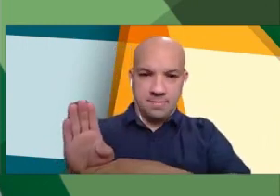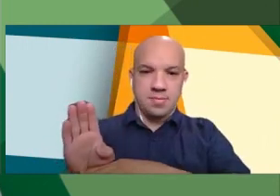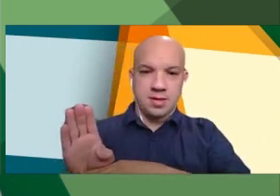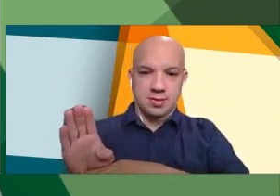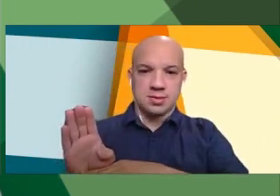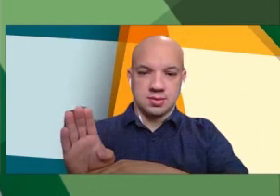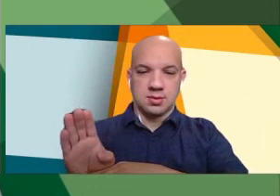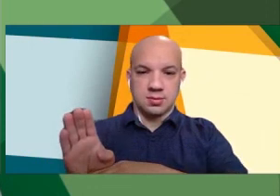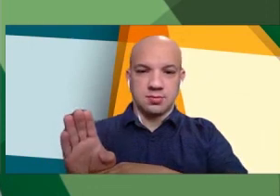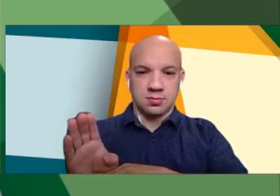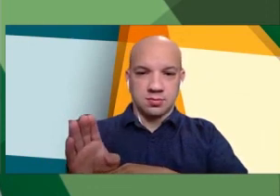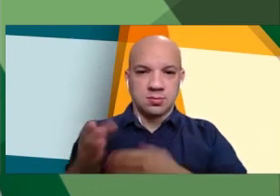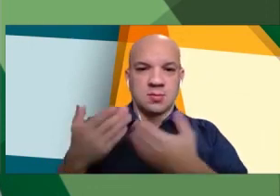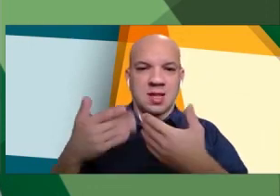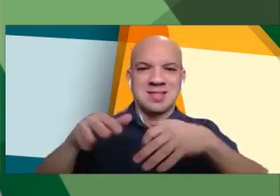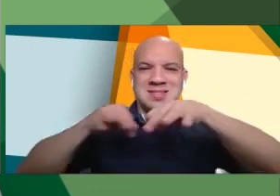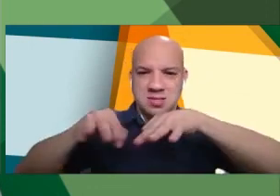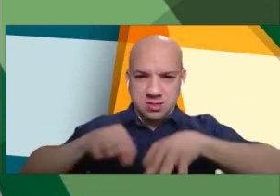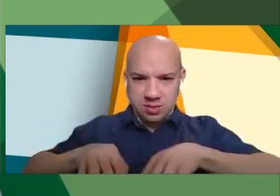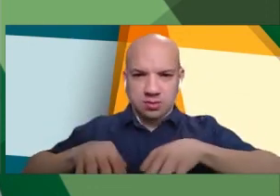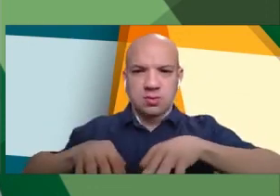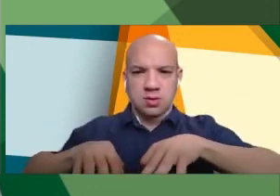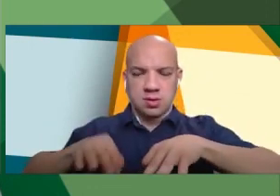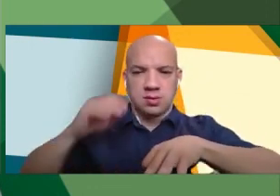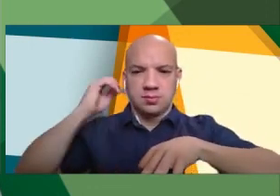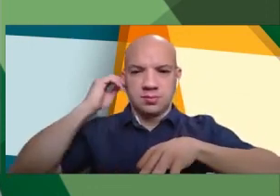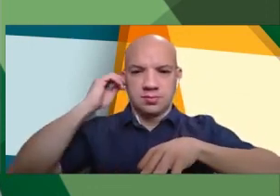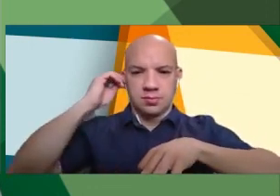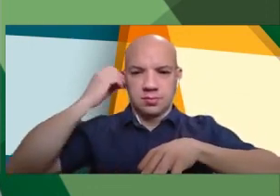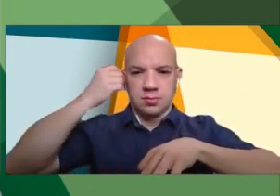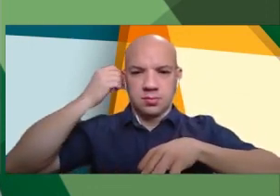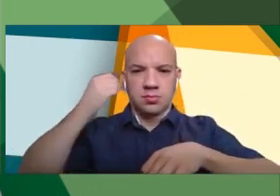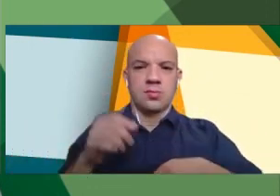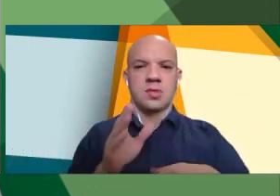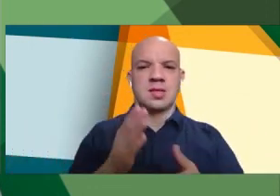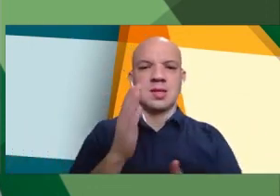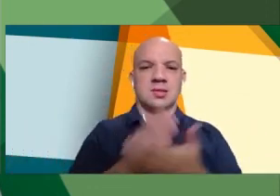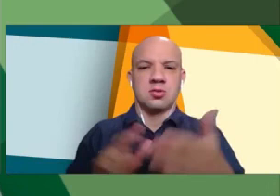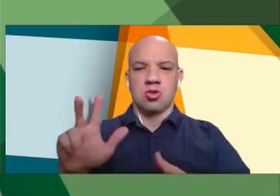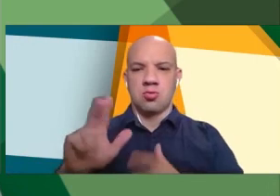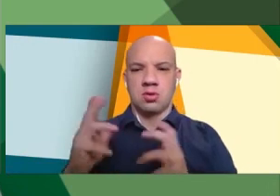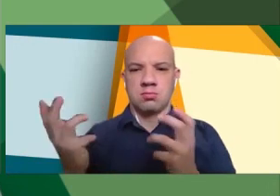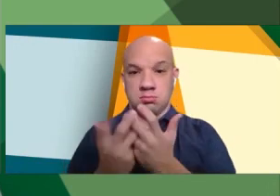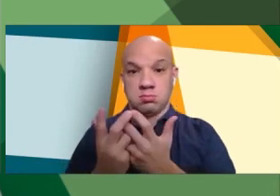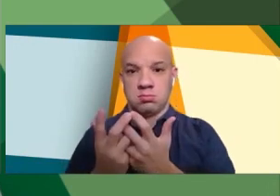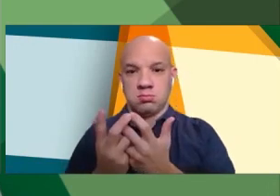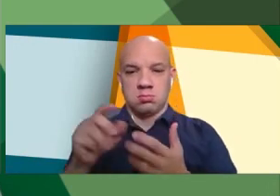we describe the 3 instances that a Section 3 business can